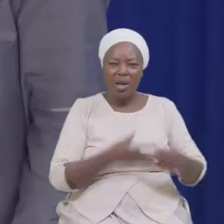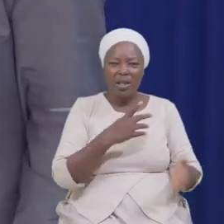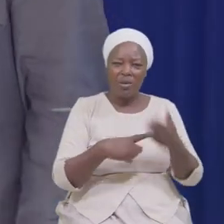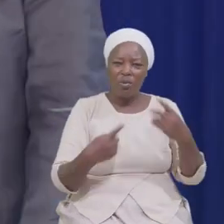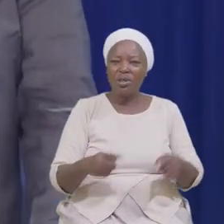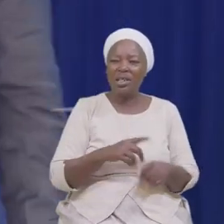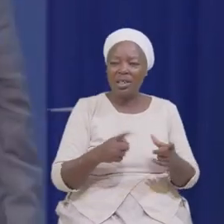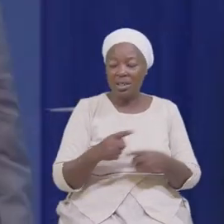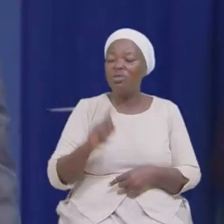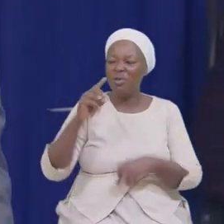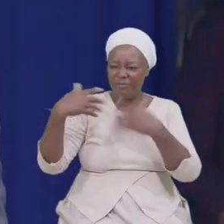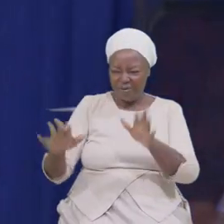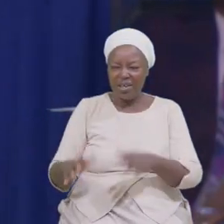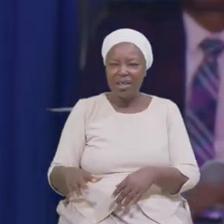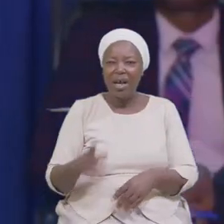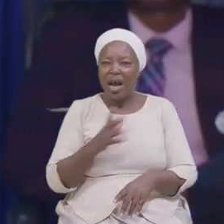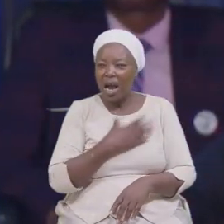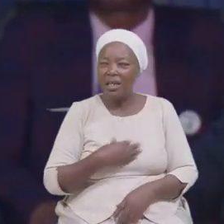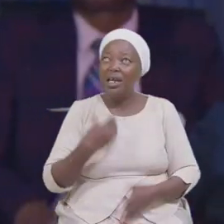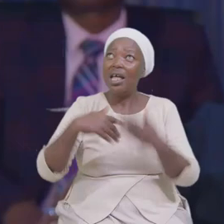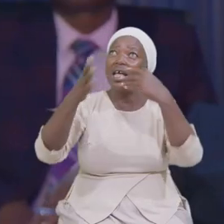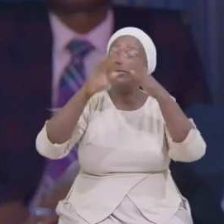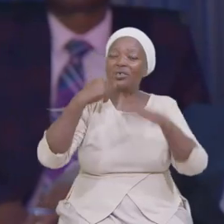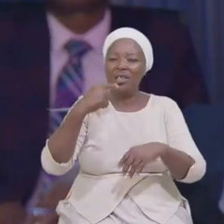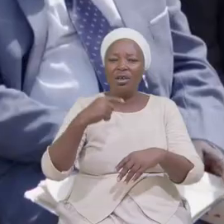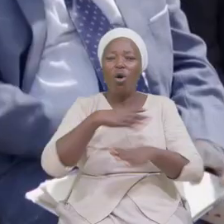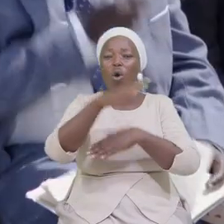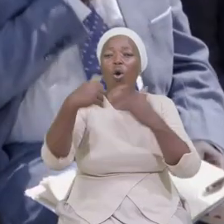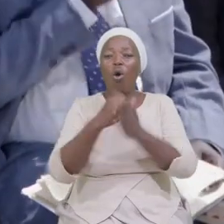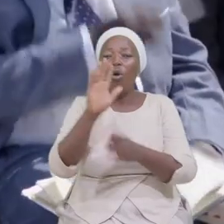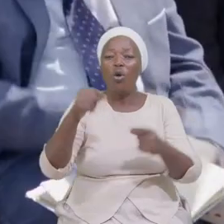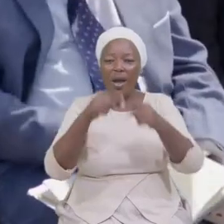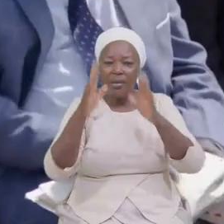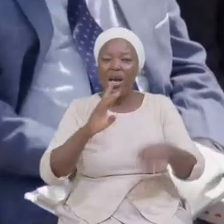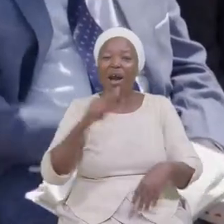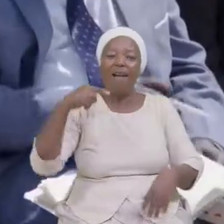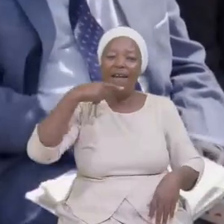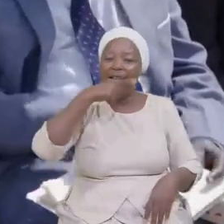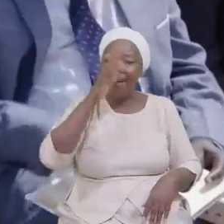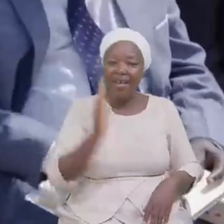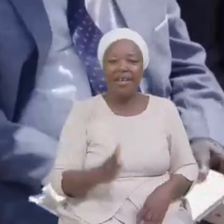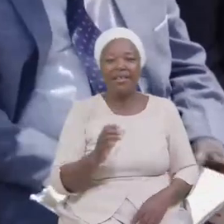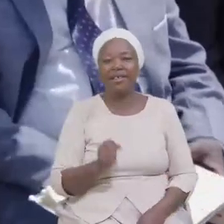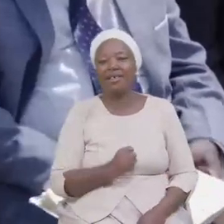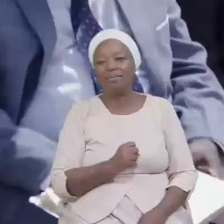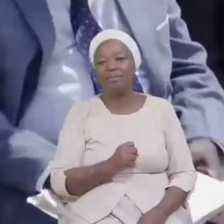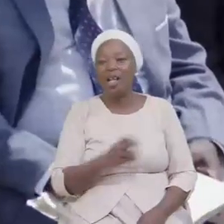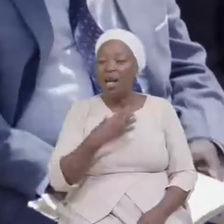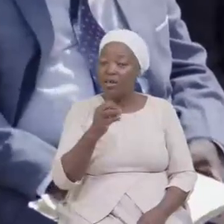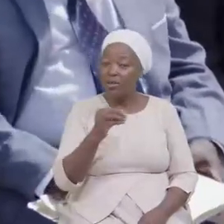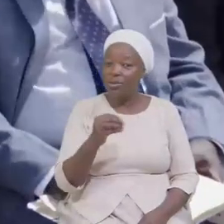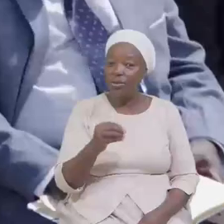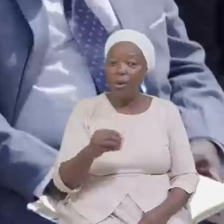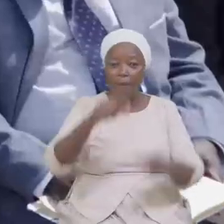gone. And heaven says all your enemies are liars. Yeah. And so Moses stretched